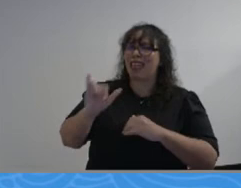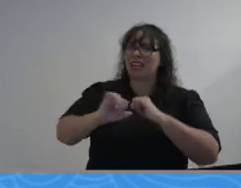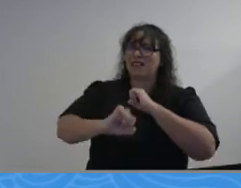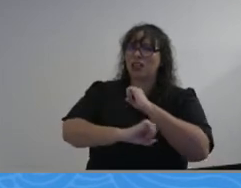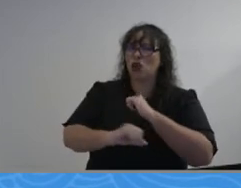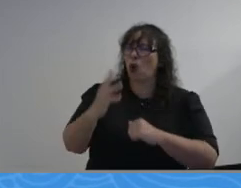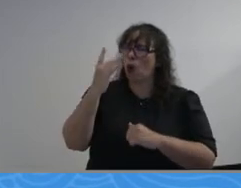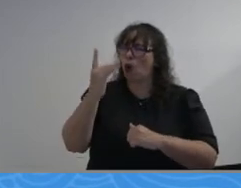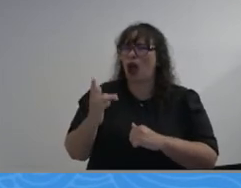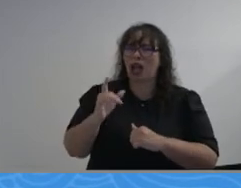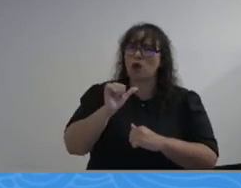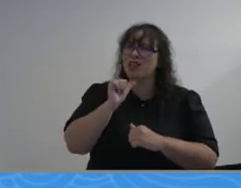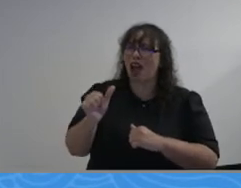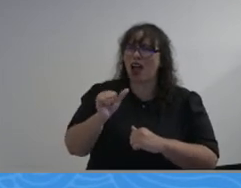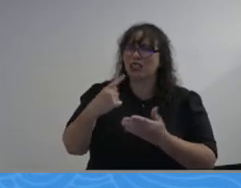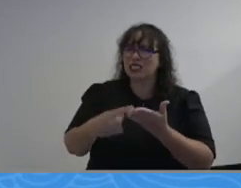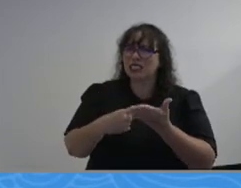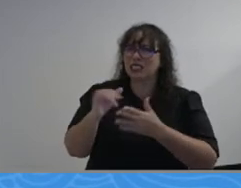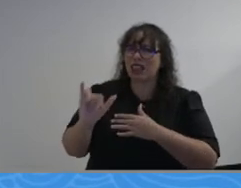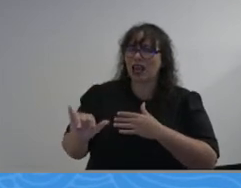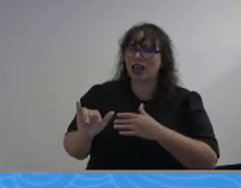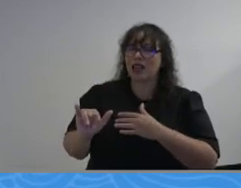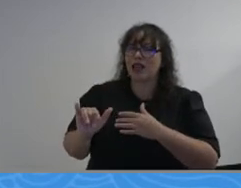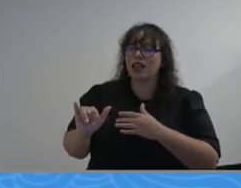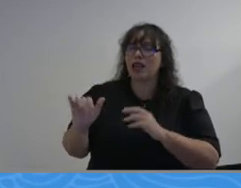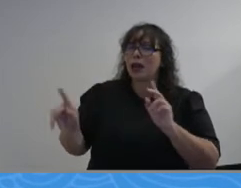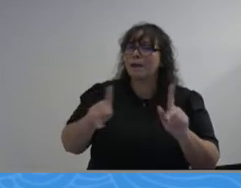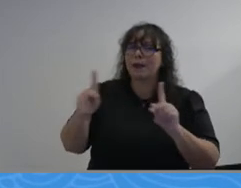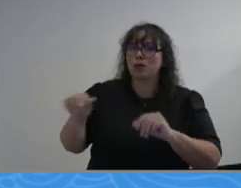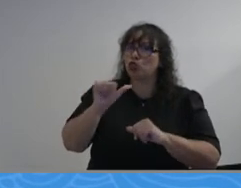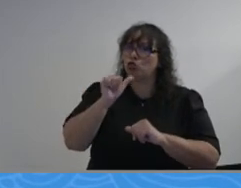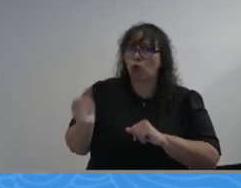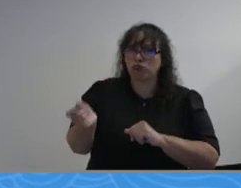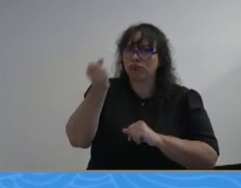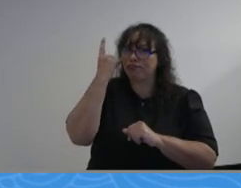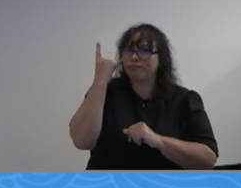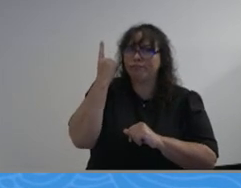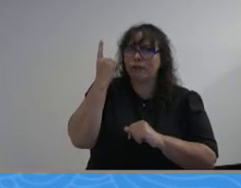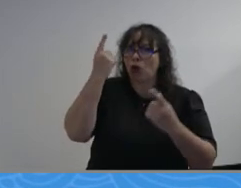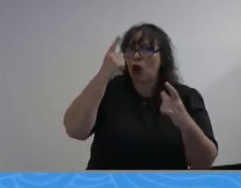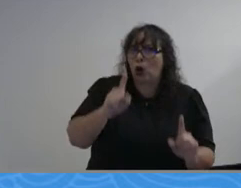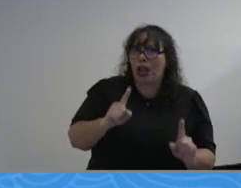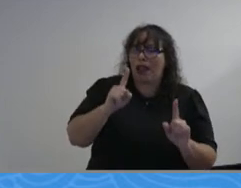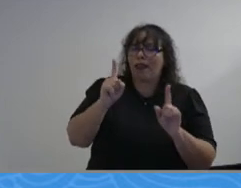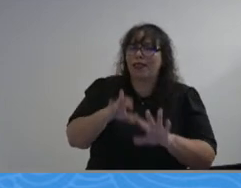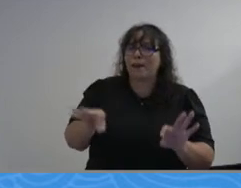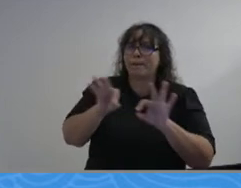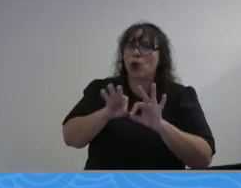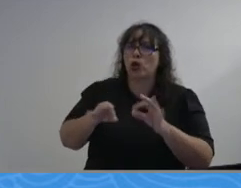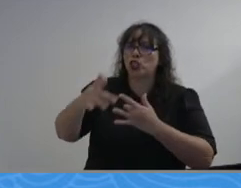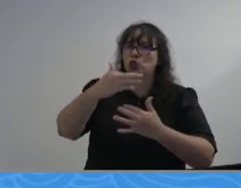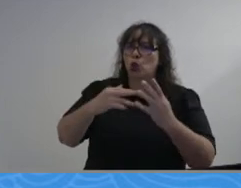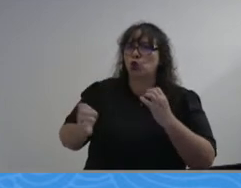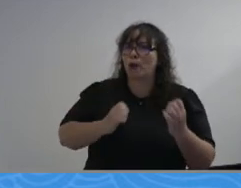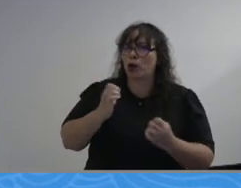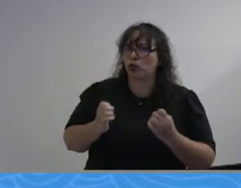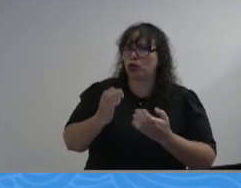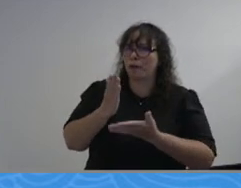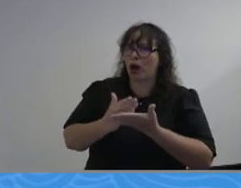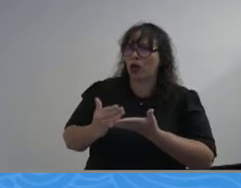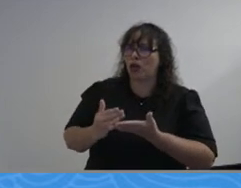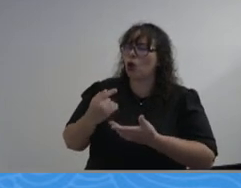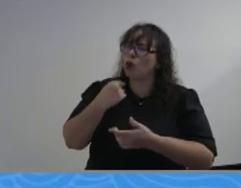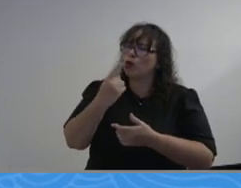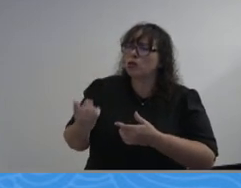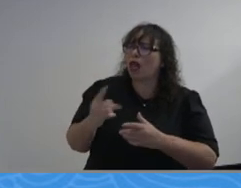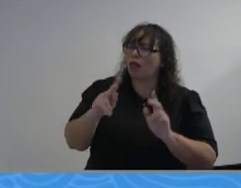foundation. Why aren't we talking more about that? And folks who don't always buy into or understand the importance of the social emotional learning piece, what would you say to those folks who might